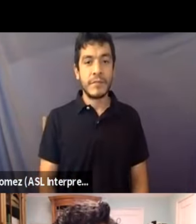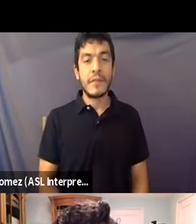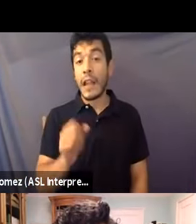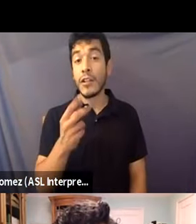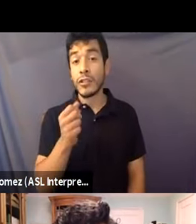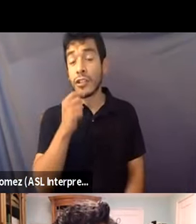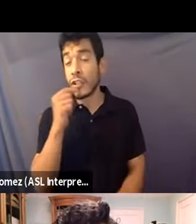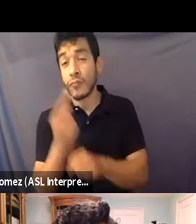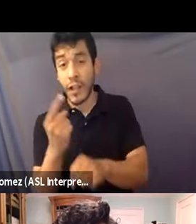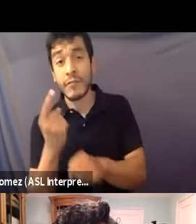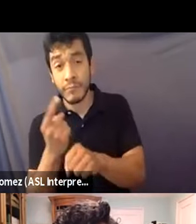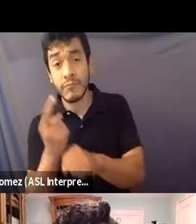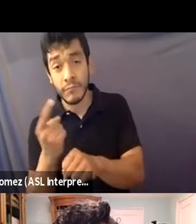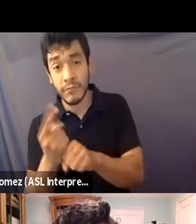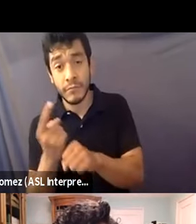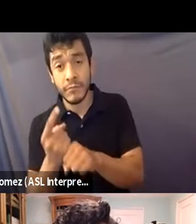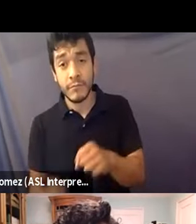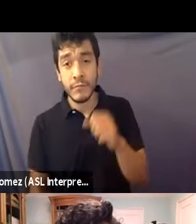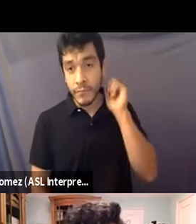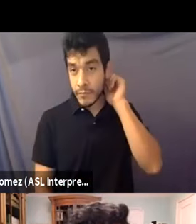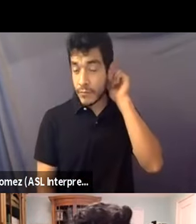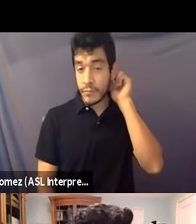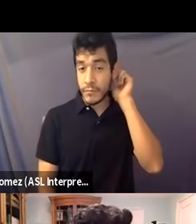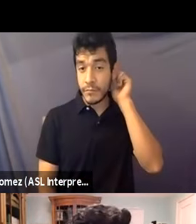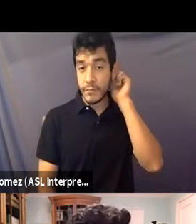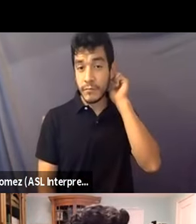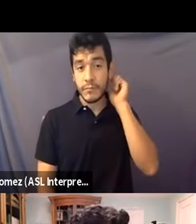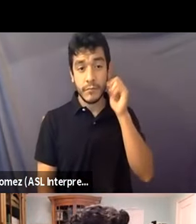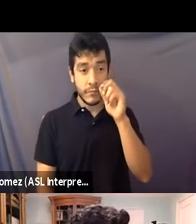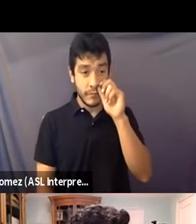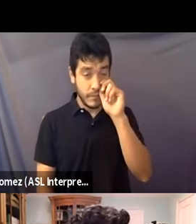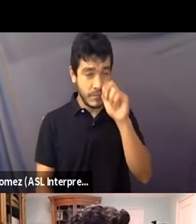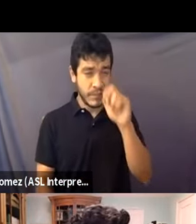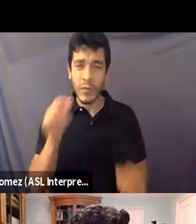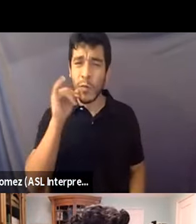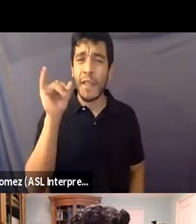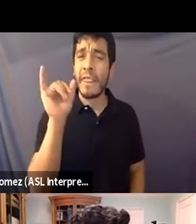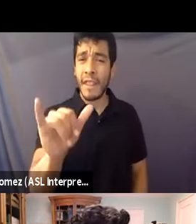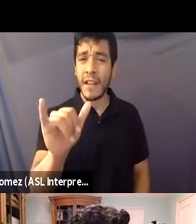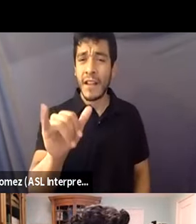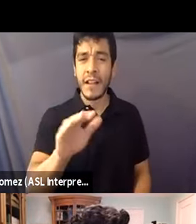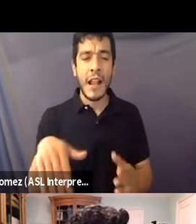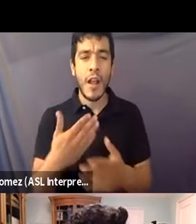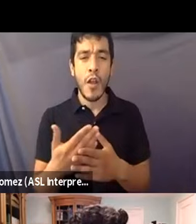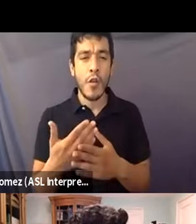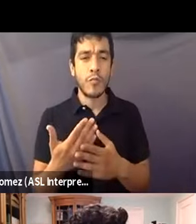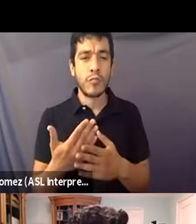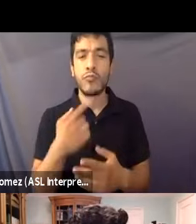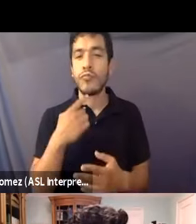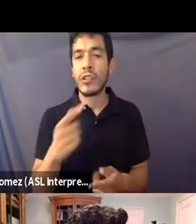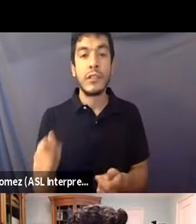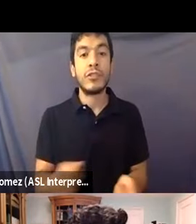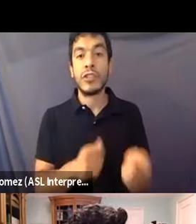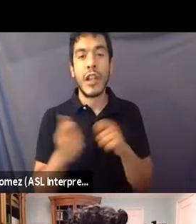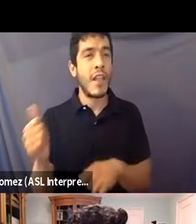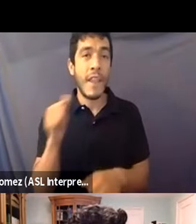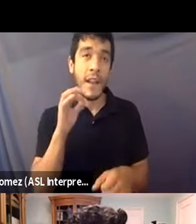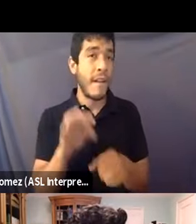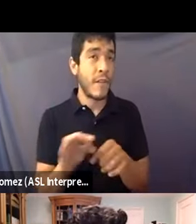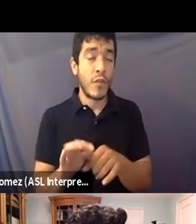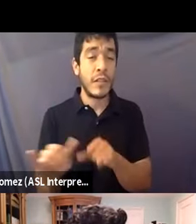energy is moving. And so that whole, um, is really changing. And so they're not voting the same, um,